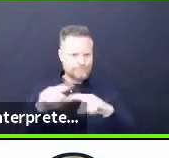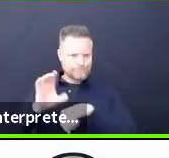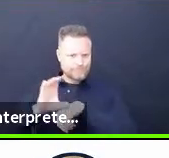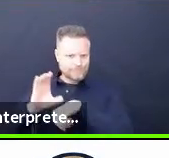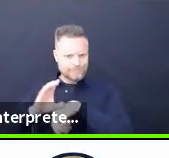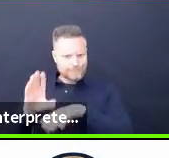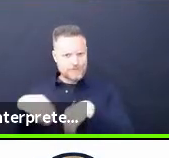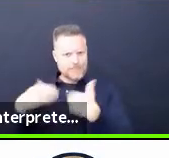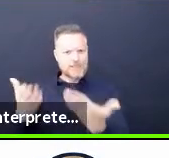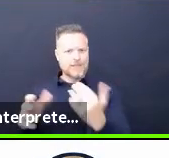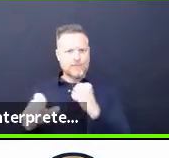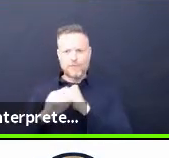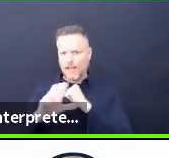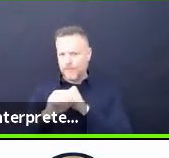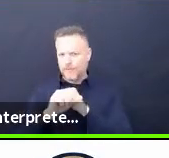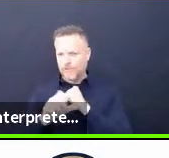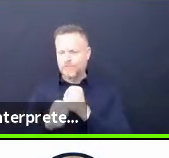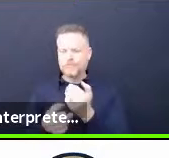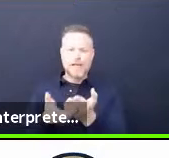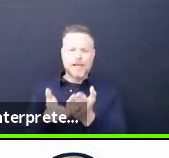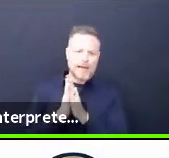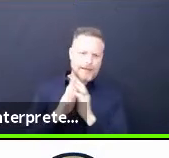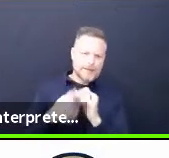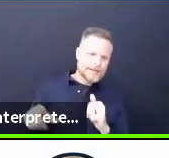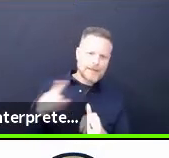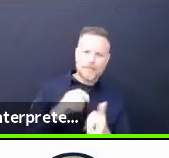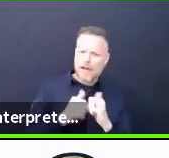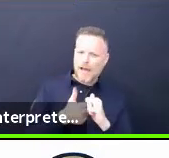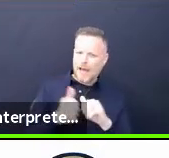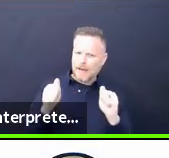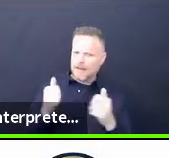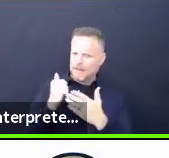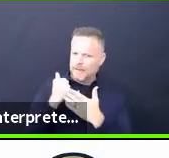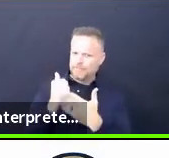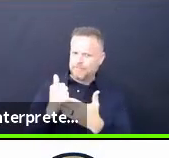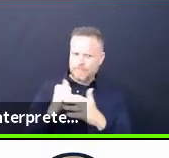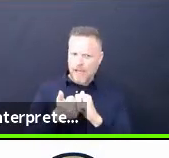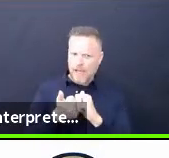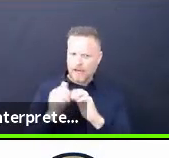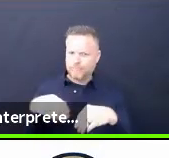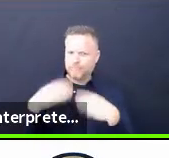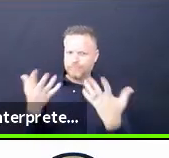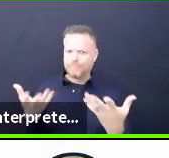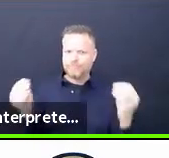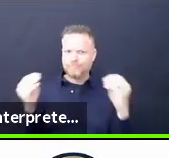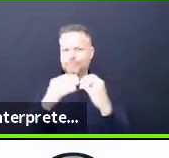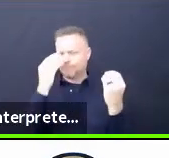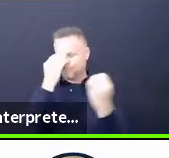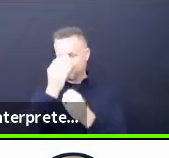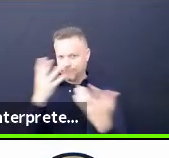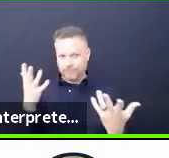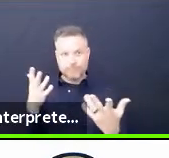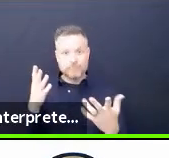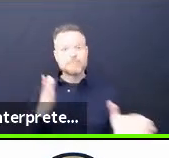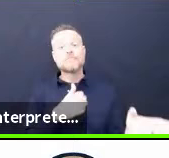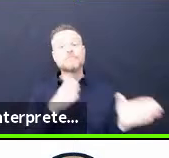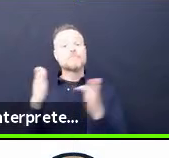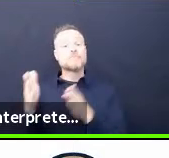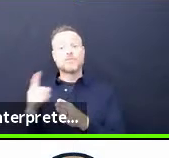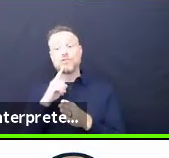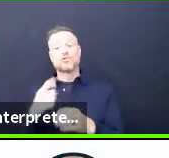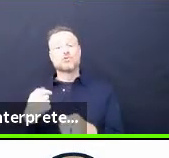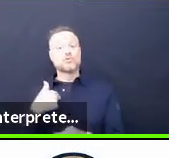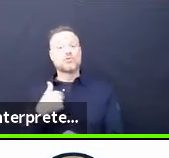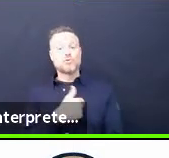the flyers, asking how we can help, how we can get them more information. And then the next step is just making sure that we